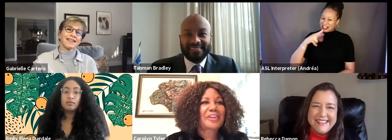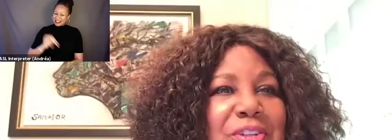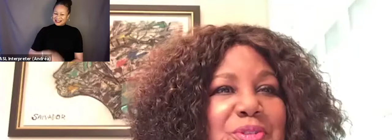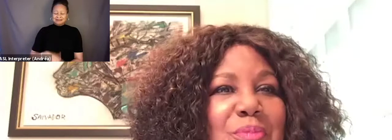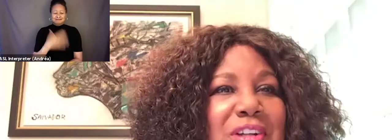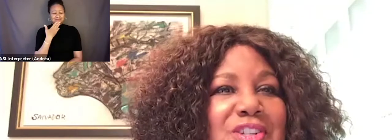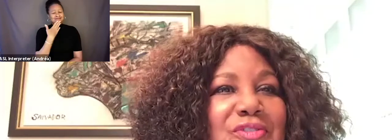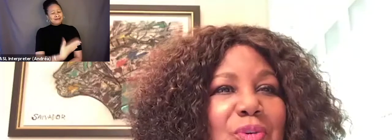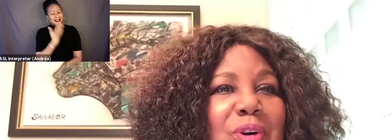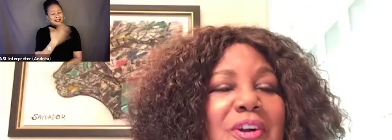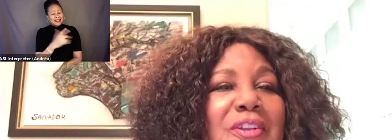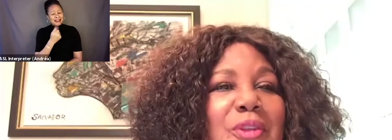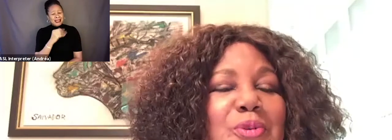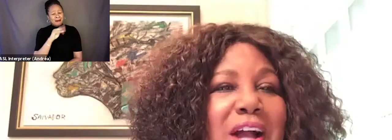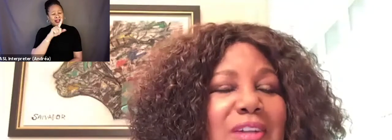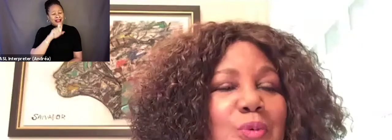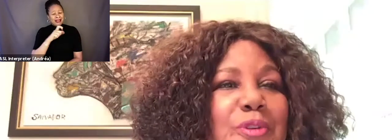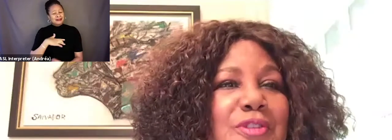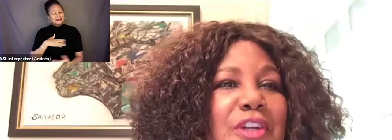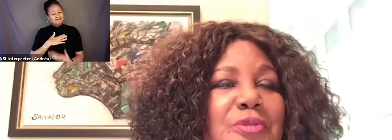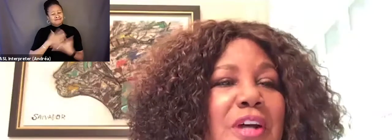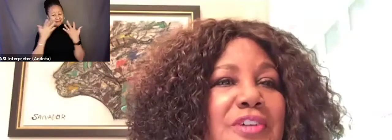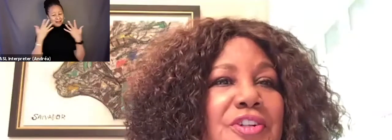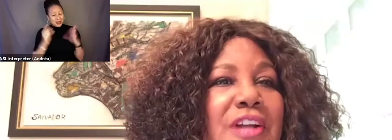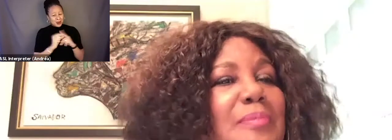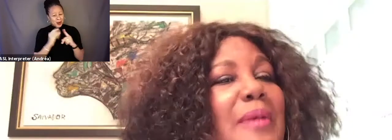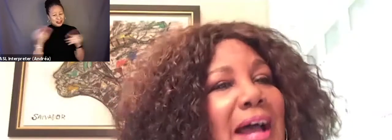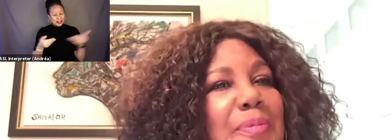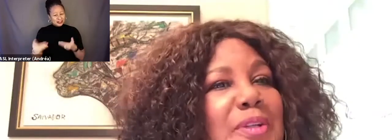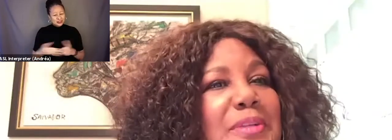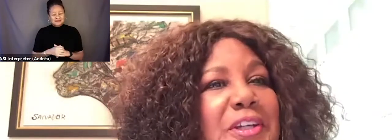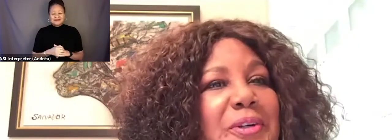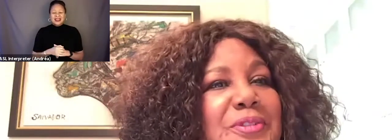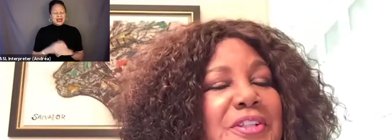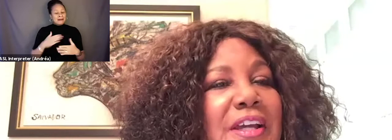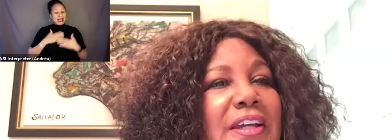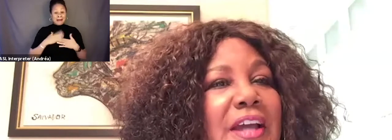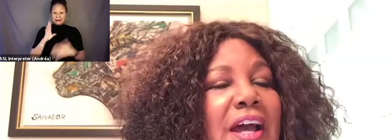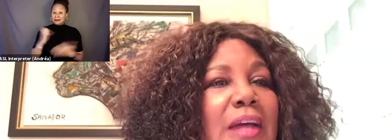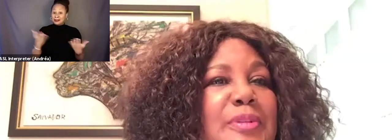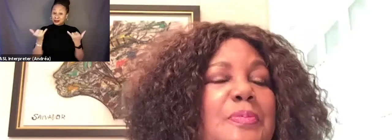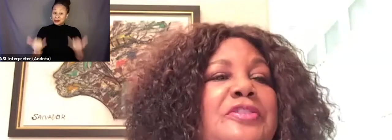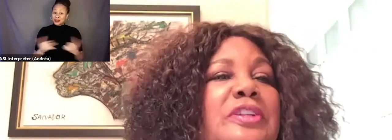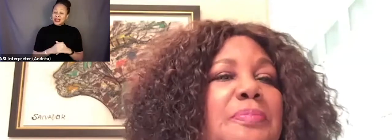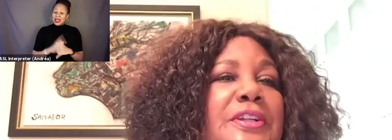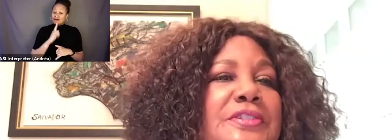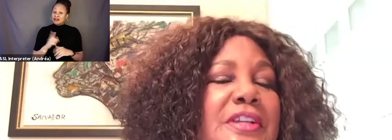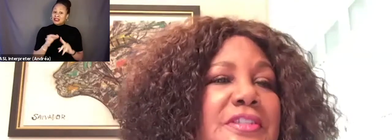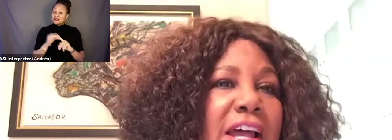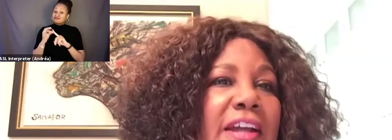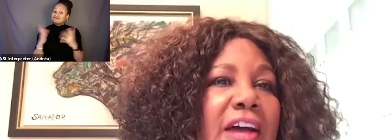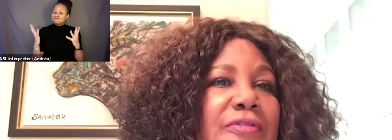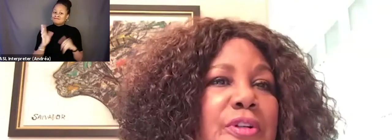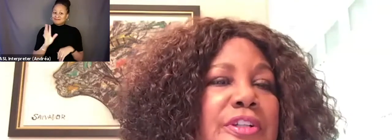Gabrielle, thank you so much for those kind words of introduction. I'm happy to be here today, and I'm especially pleased